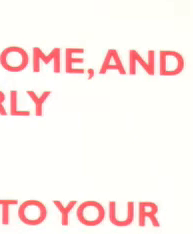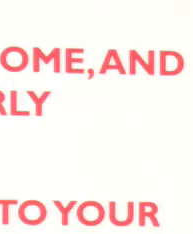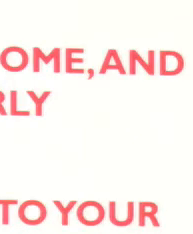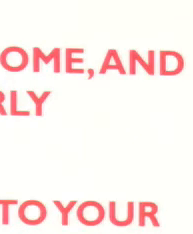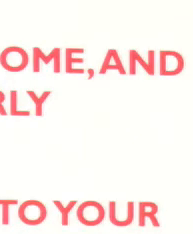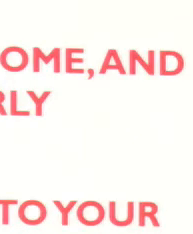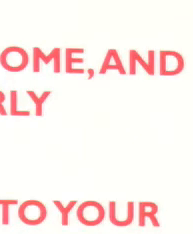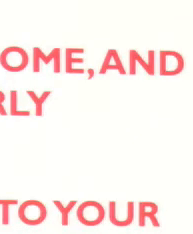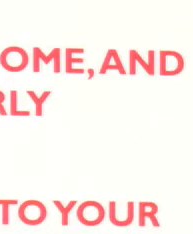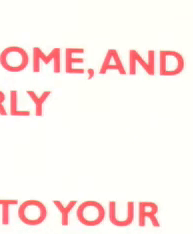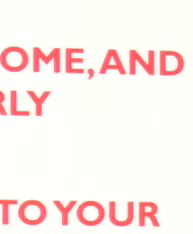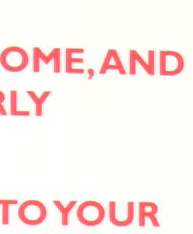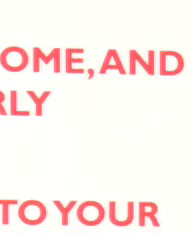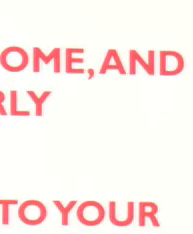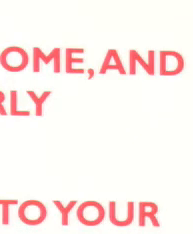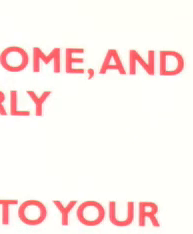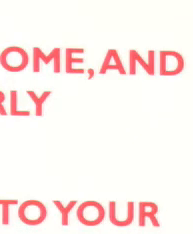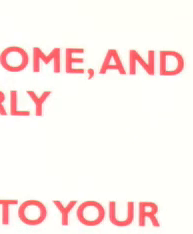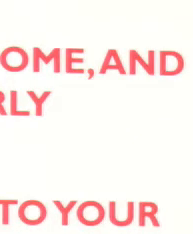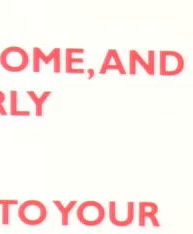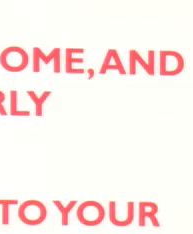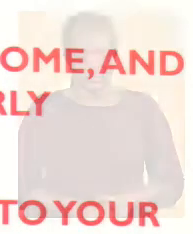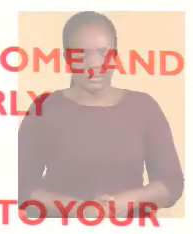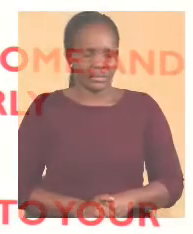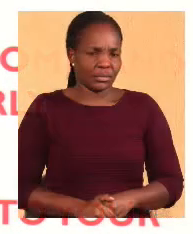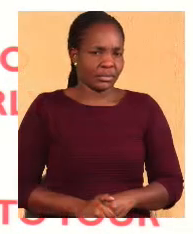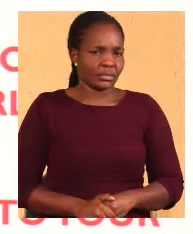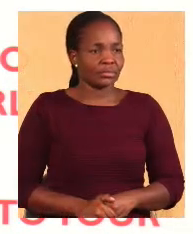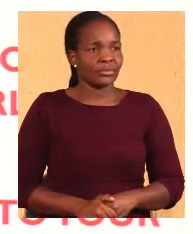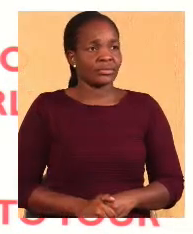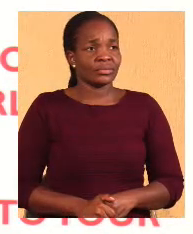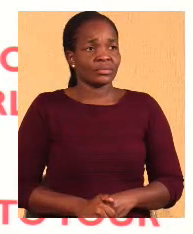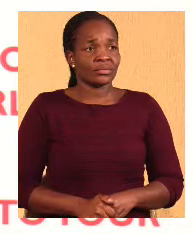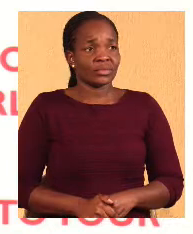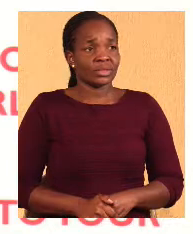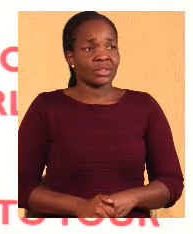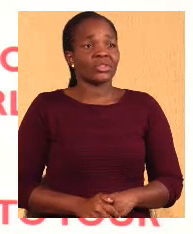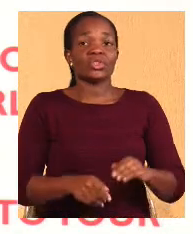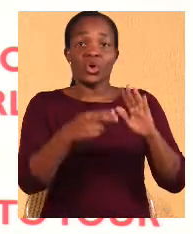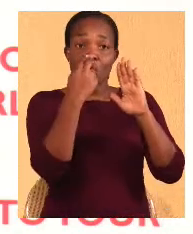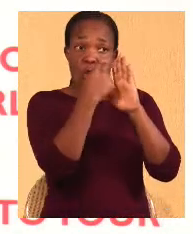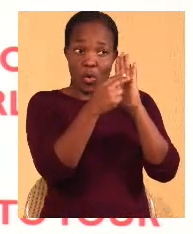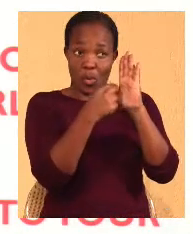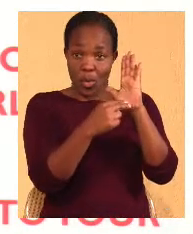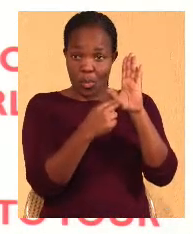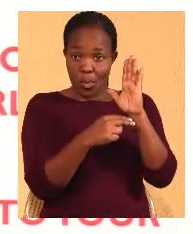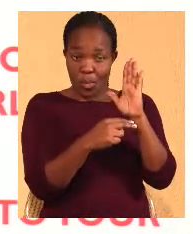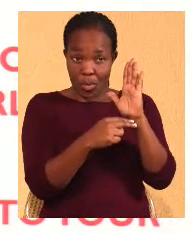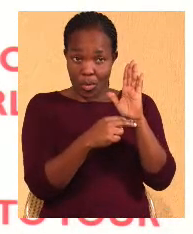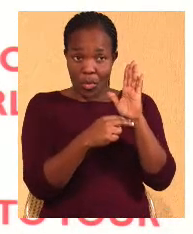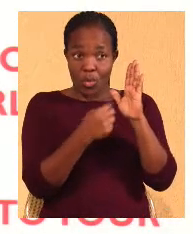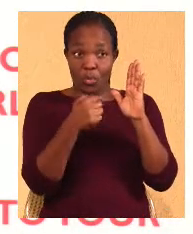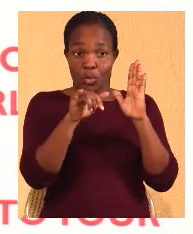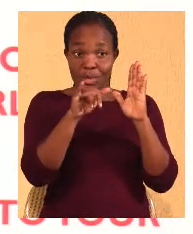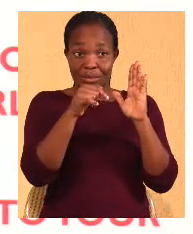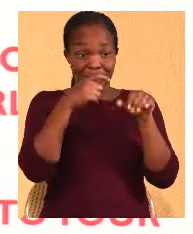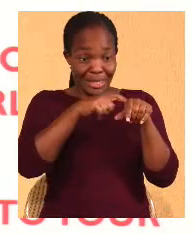under the emergency has been amended. And for that reason, this session